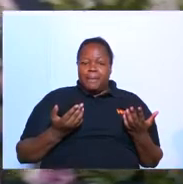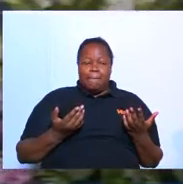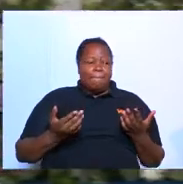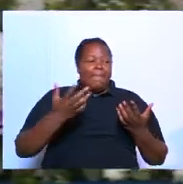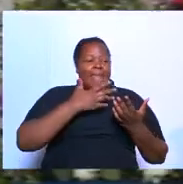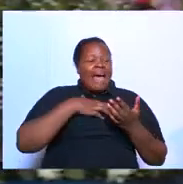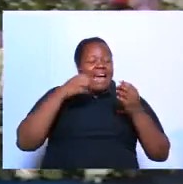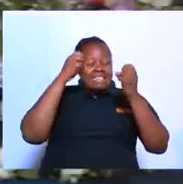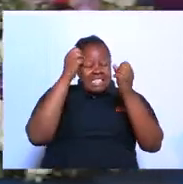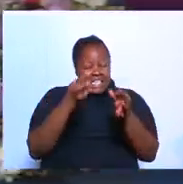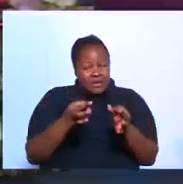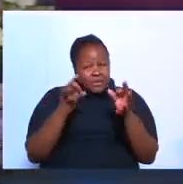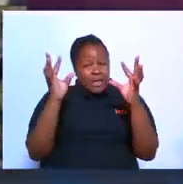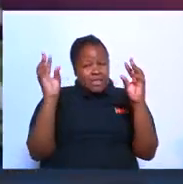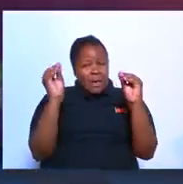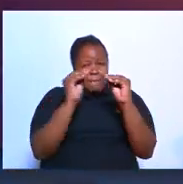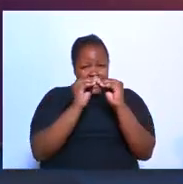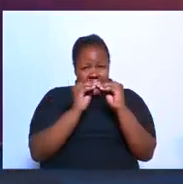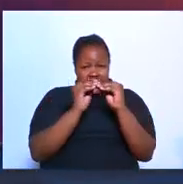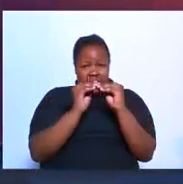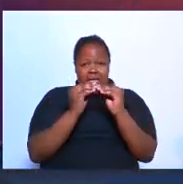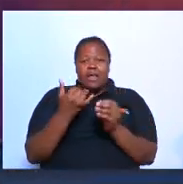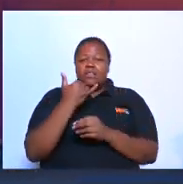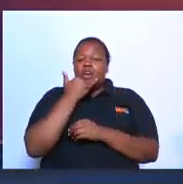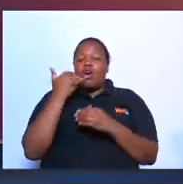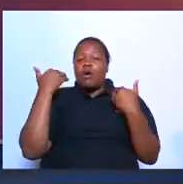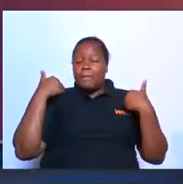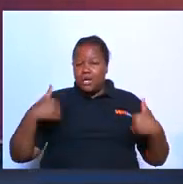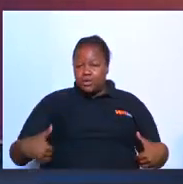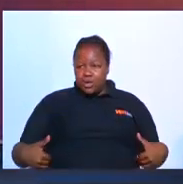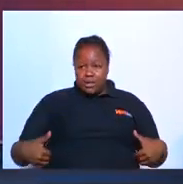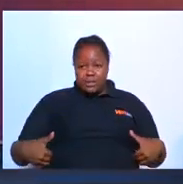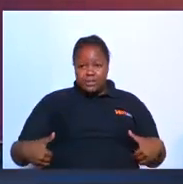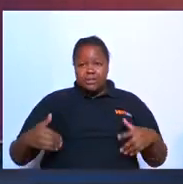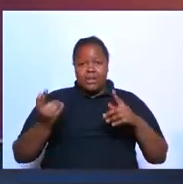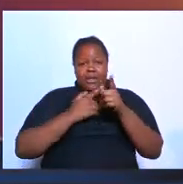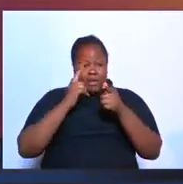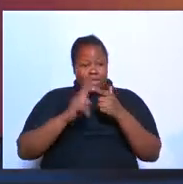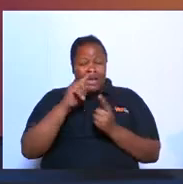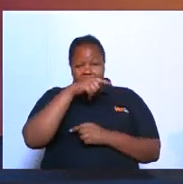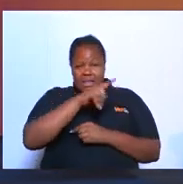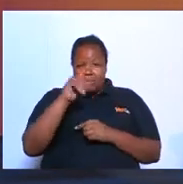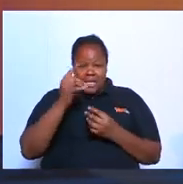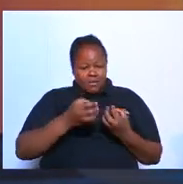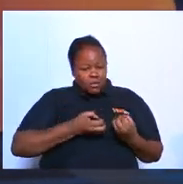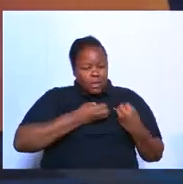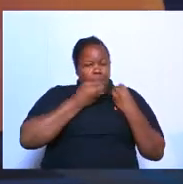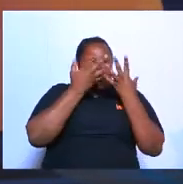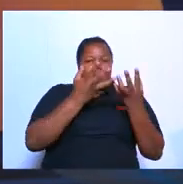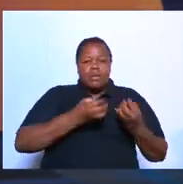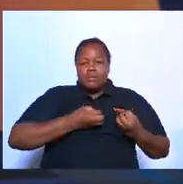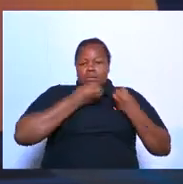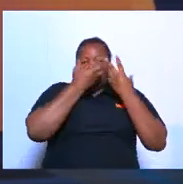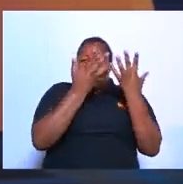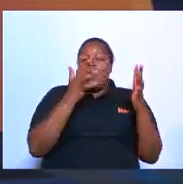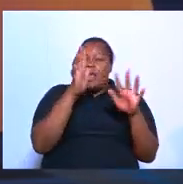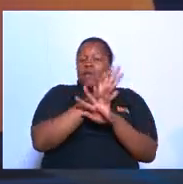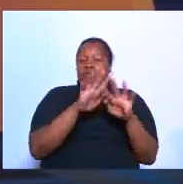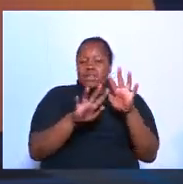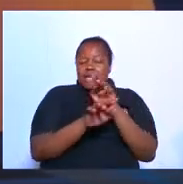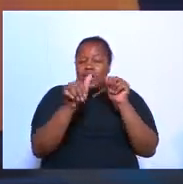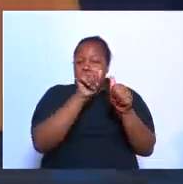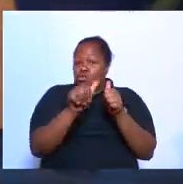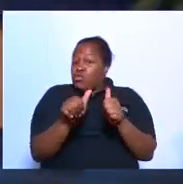and if they meet the wrong person they will air out things which they never